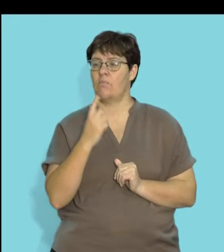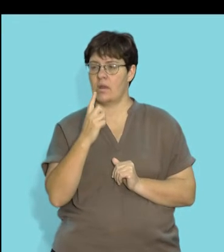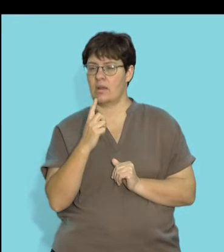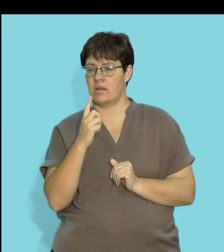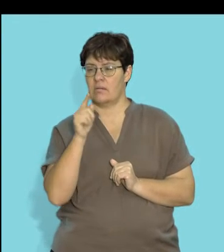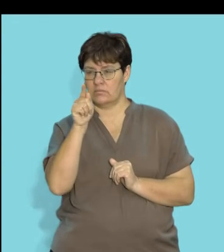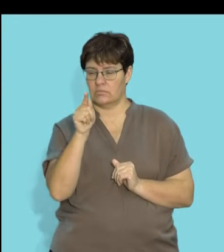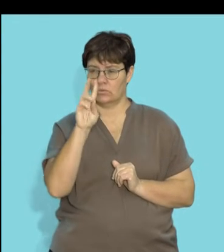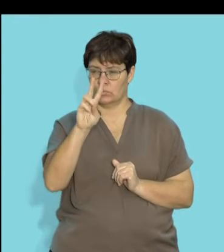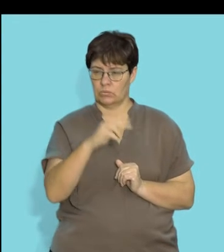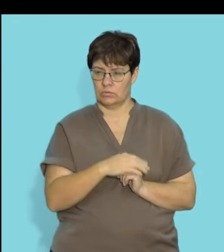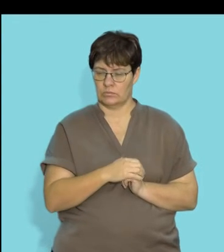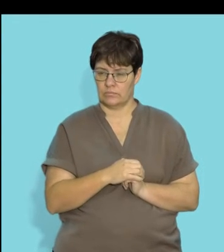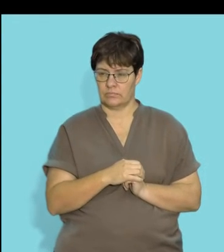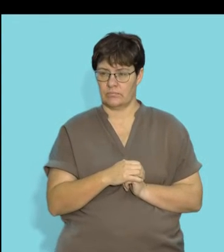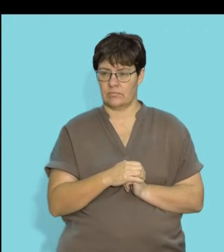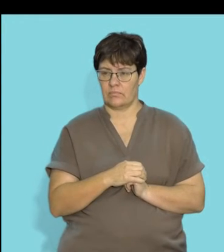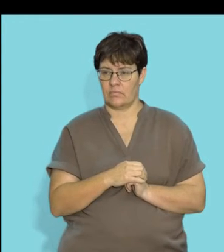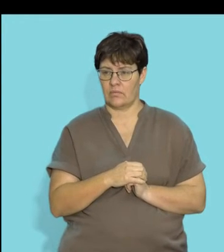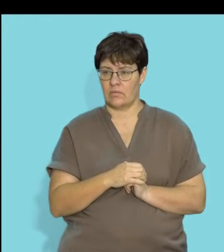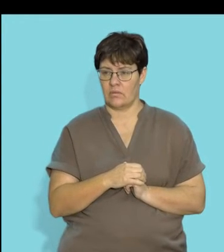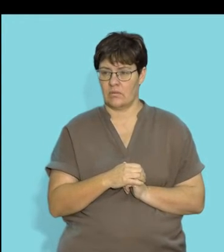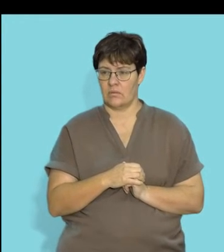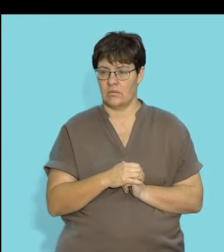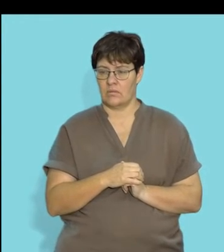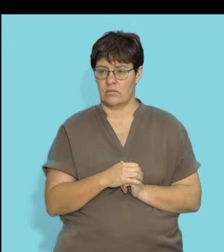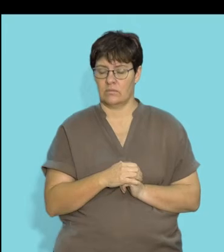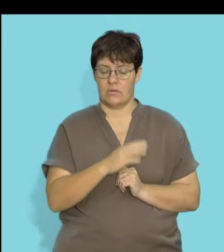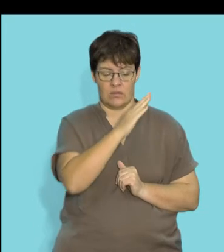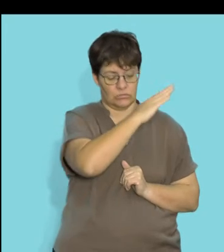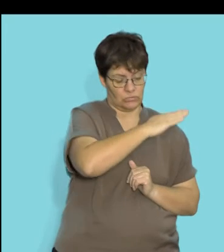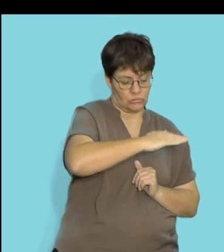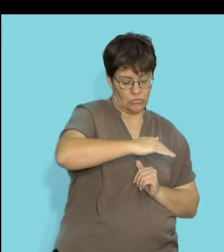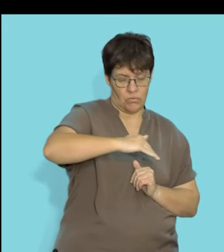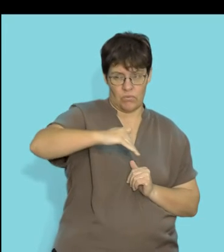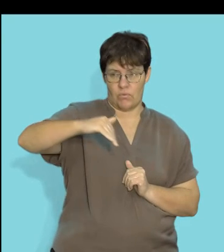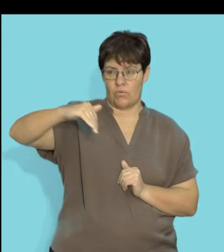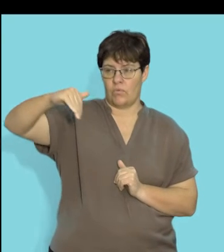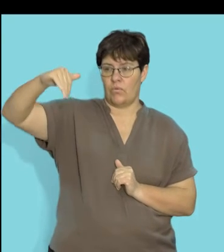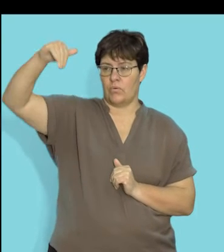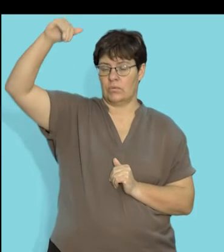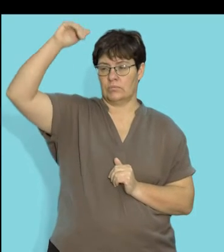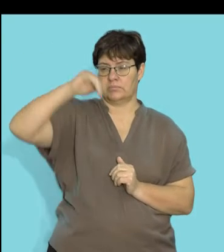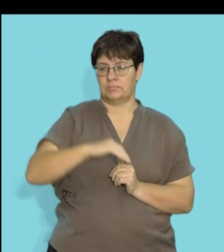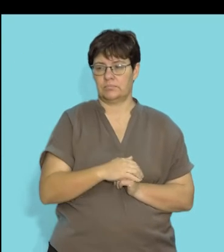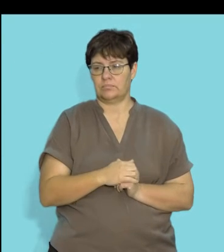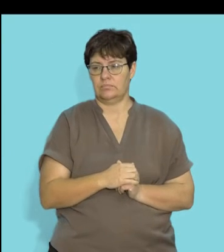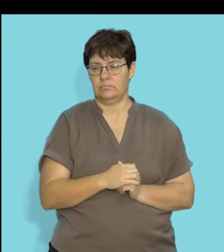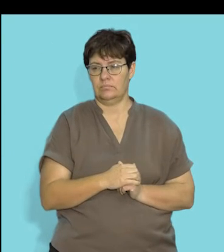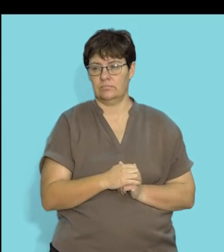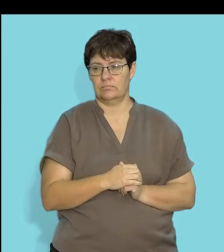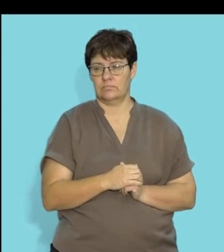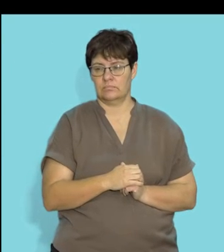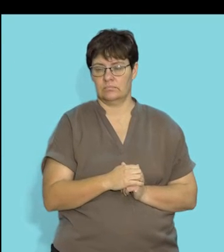My 1 goes with 2, it will be somewhere there. And then roughly when you join the points, it will then be